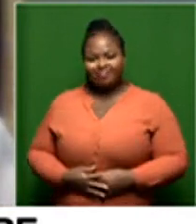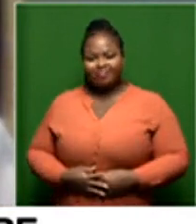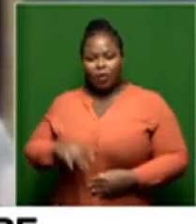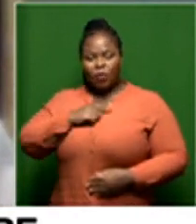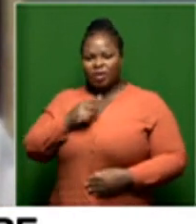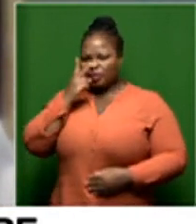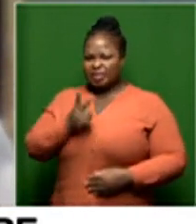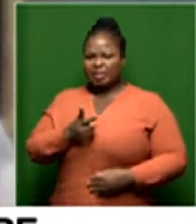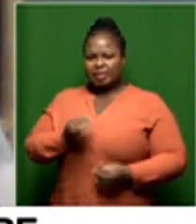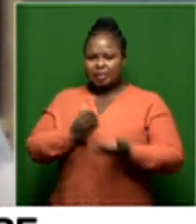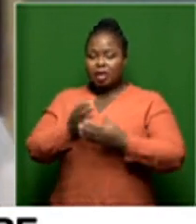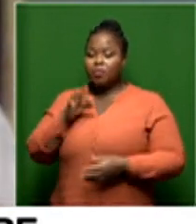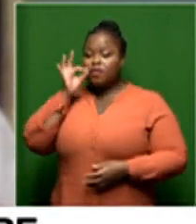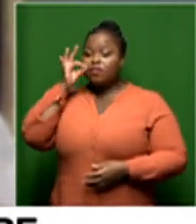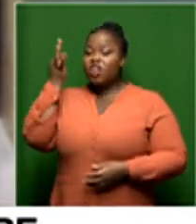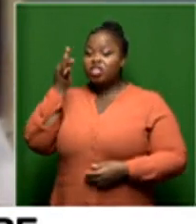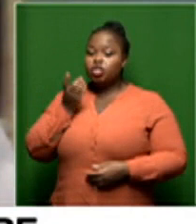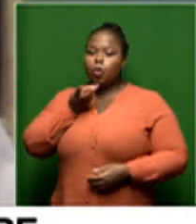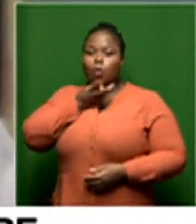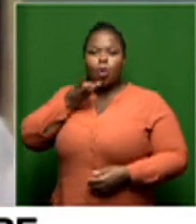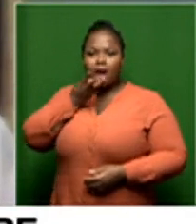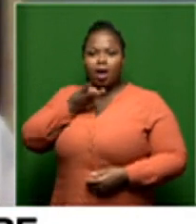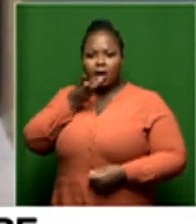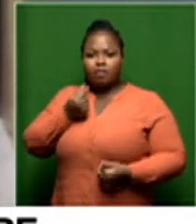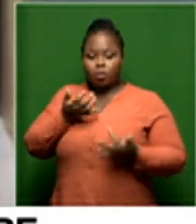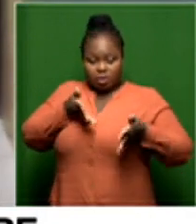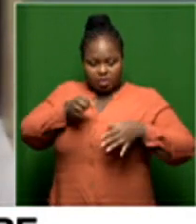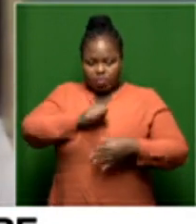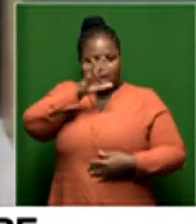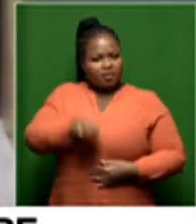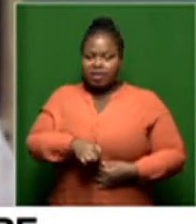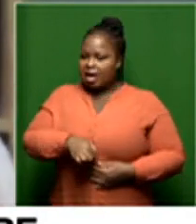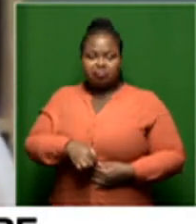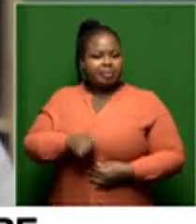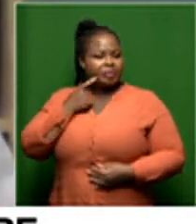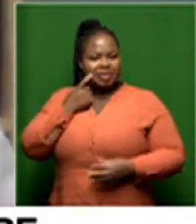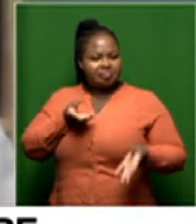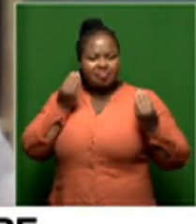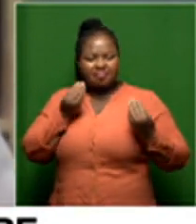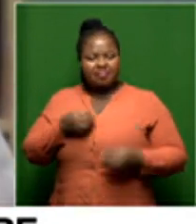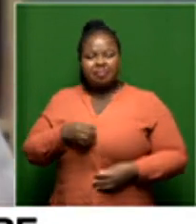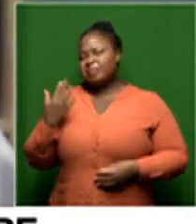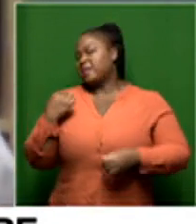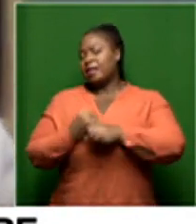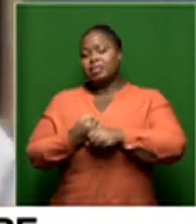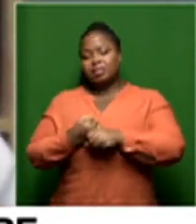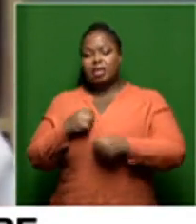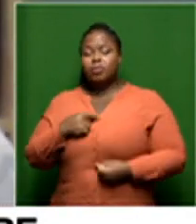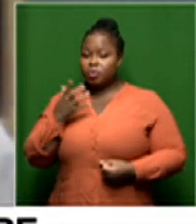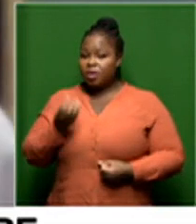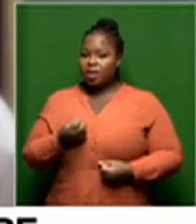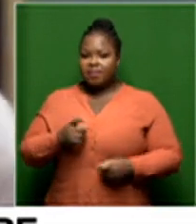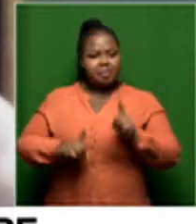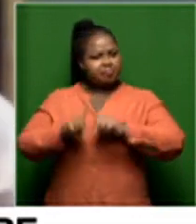of very rare French wines on the secondary market in South Africa. In the past, in the last sort of year or so, we've had